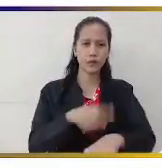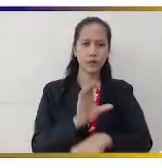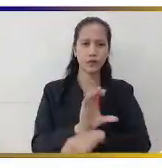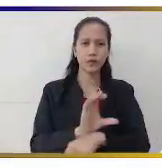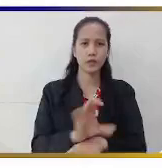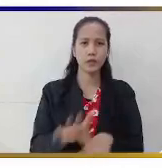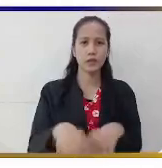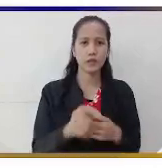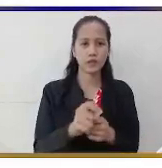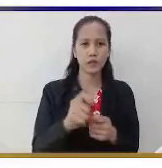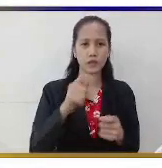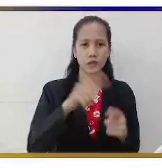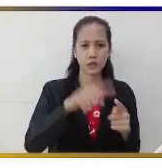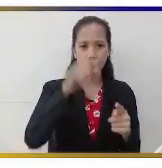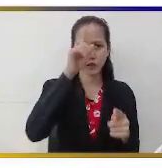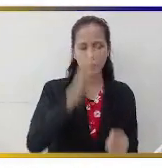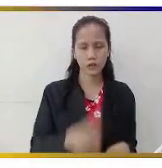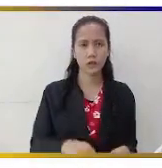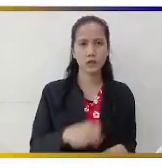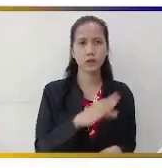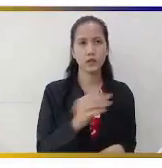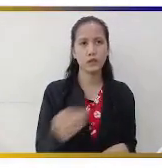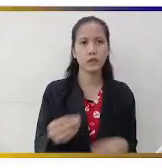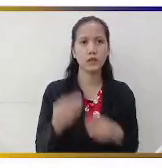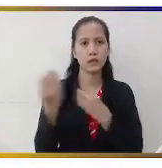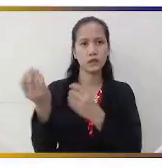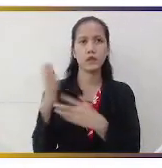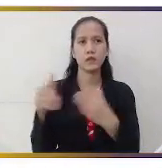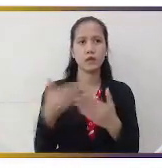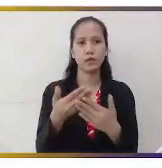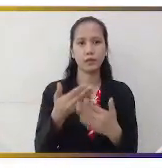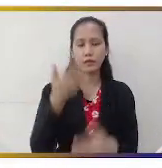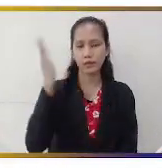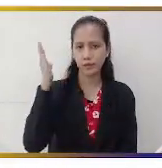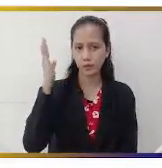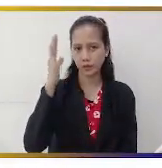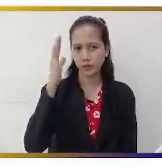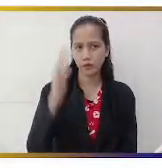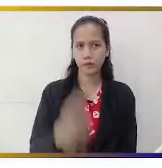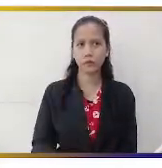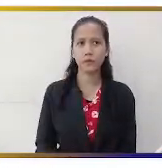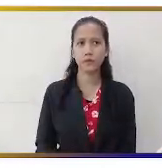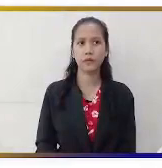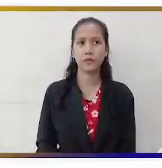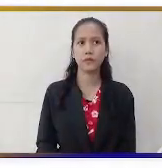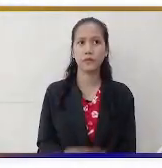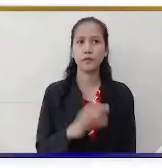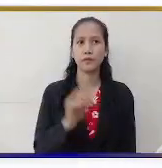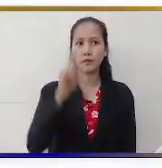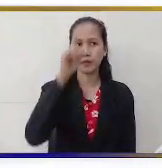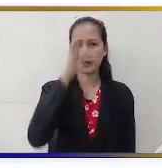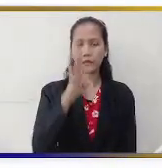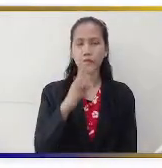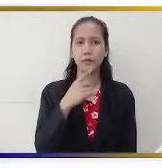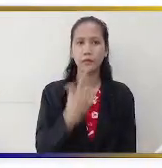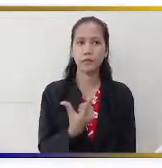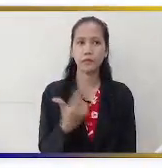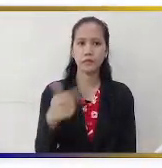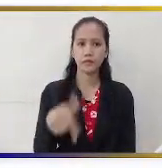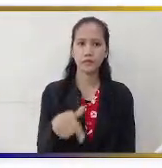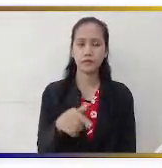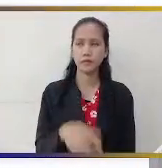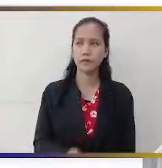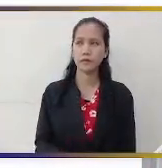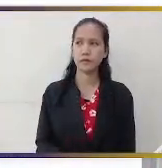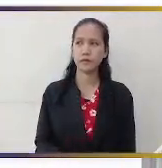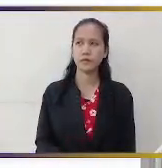gave everything, built a church. My wife and I, the Lord built it through us. 20 years, and God said, go to the Philippines.